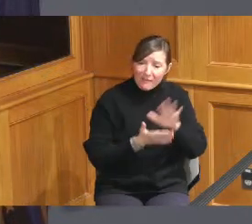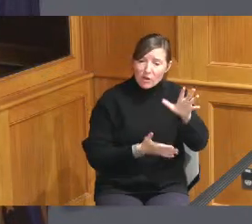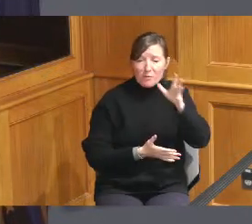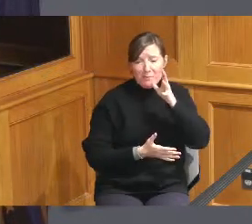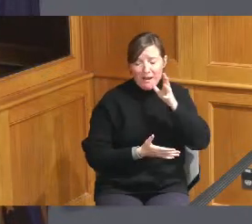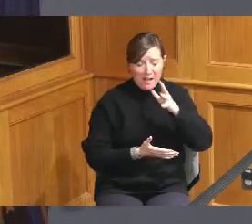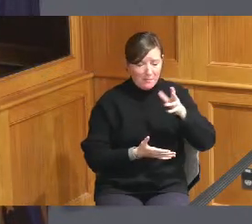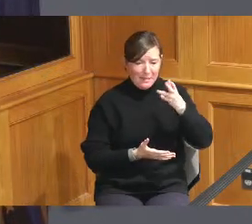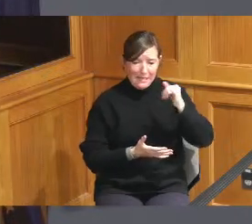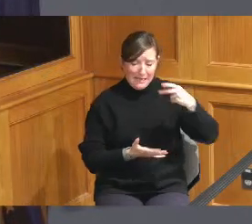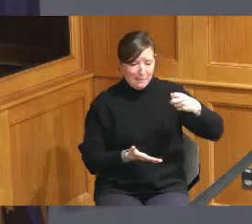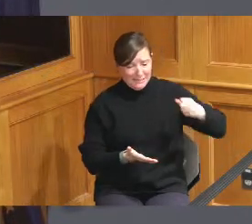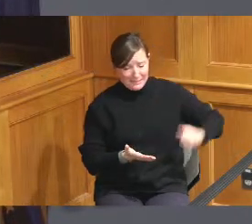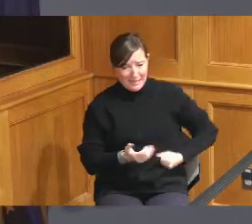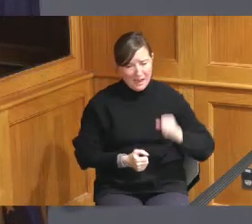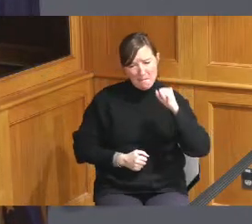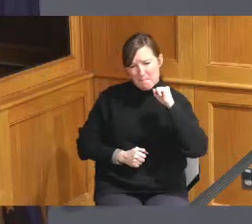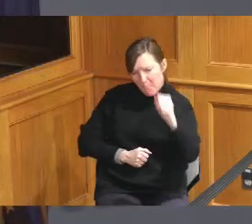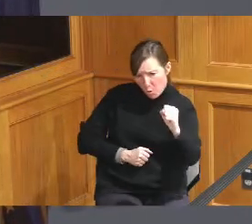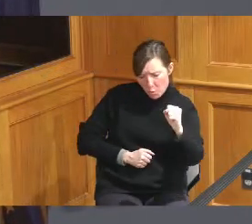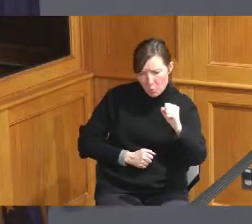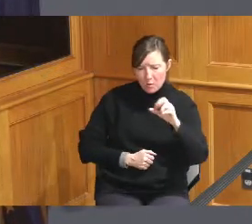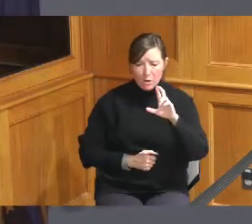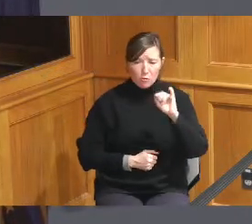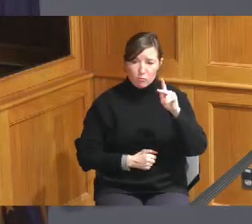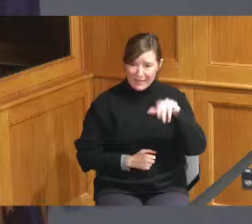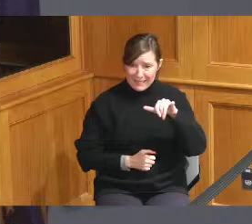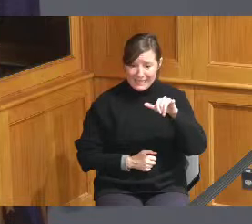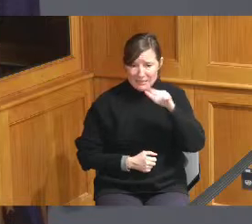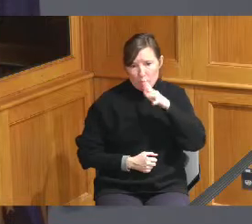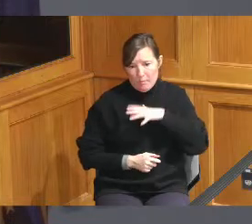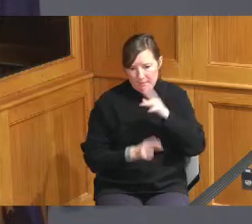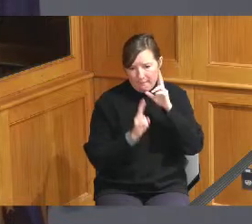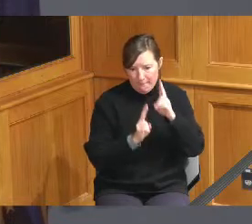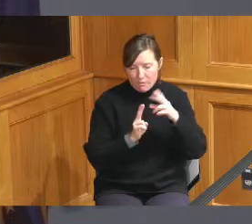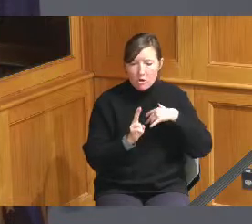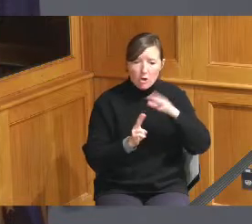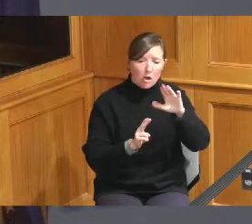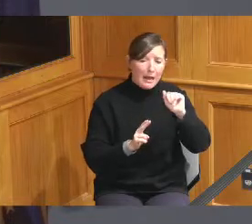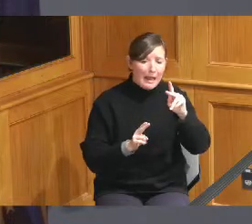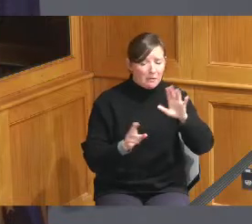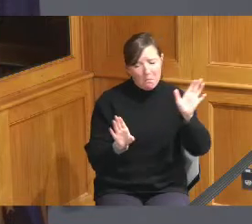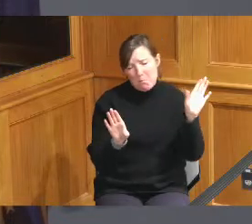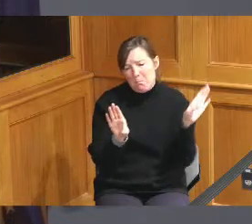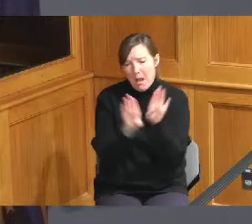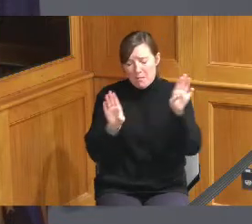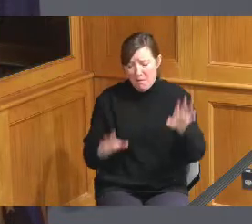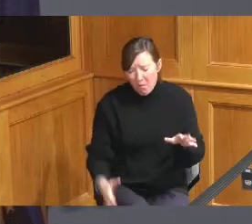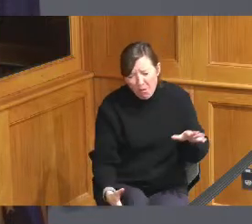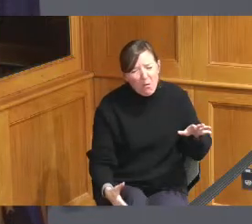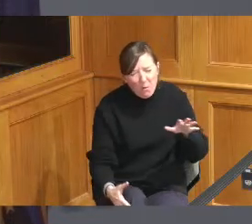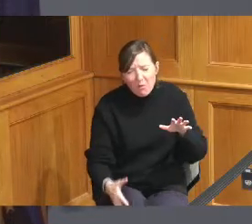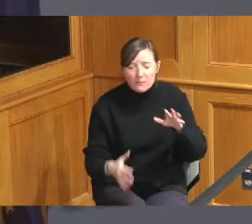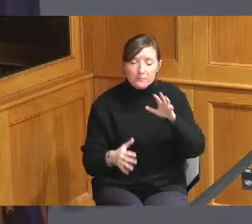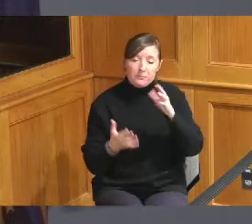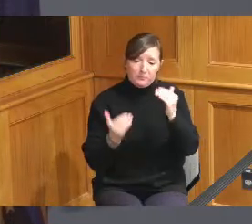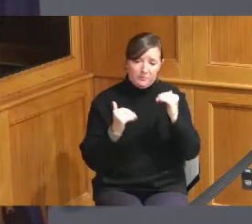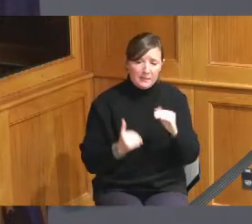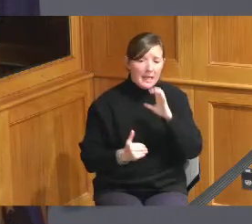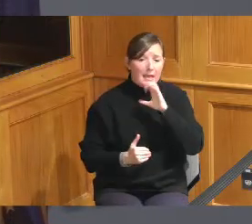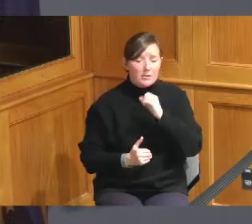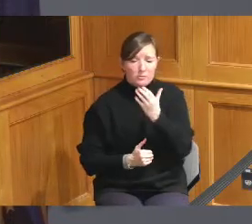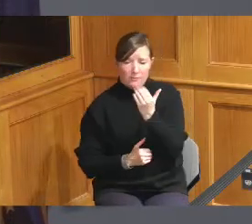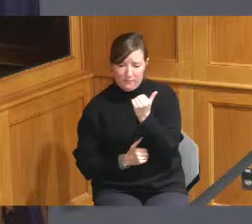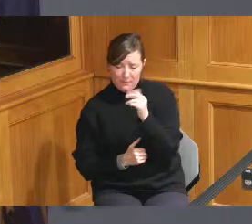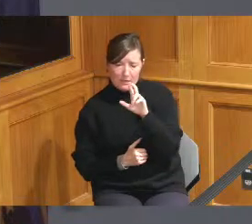and the door was slammed on Ricky's ankle. And whereas at age 15, Ruby, Fred Jr.,